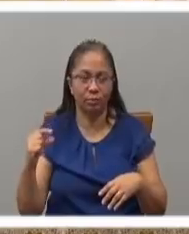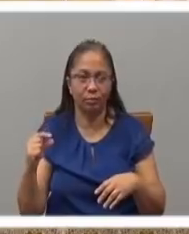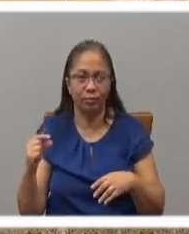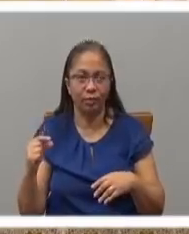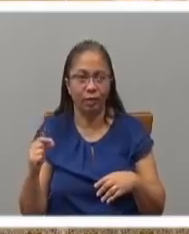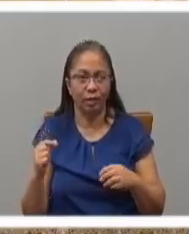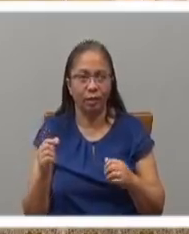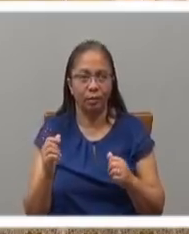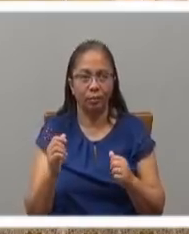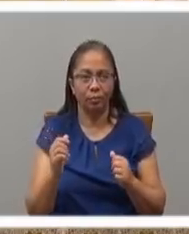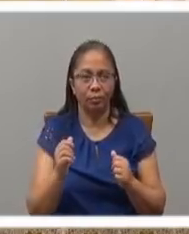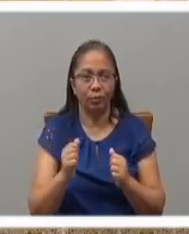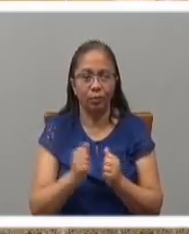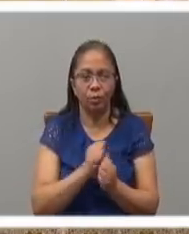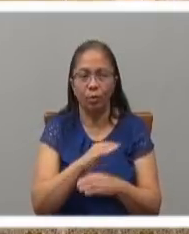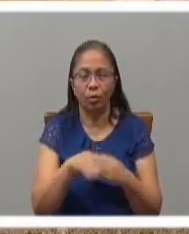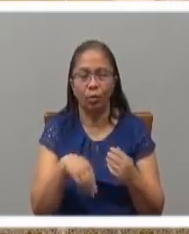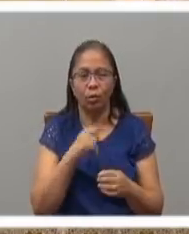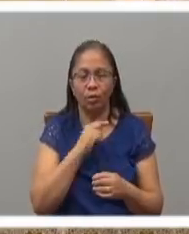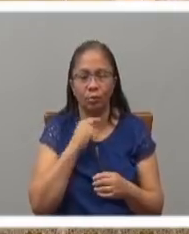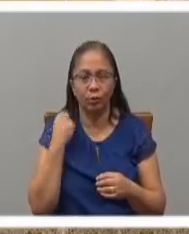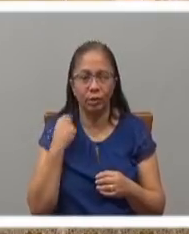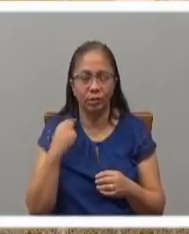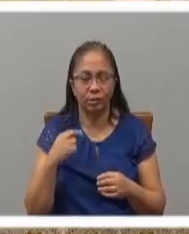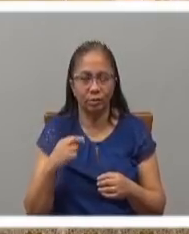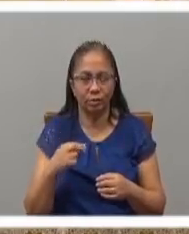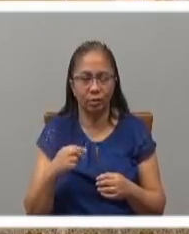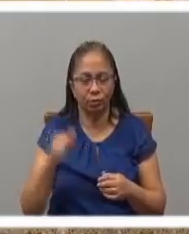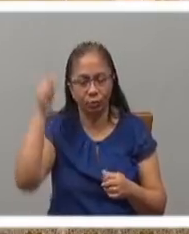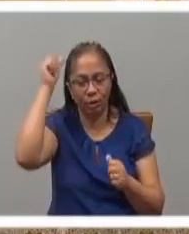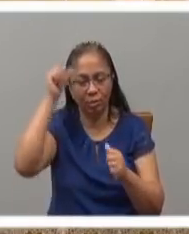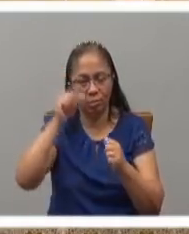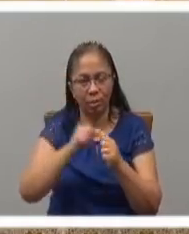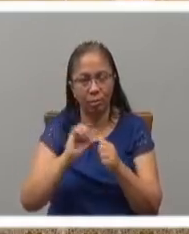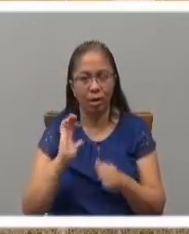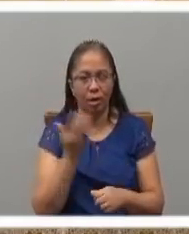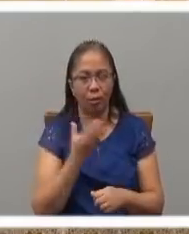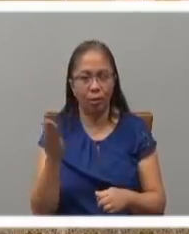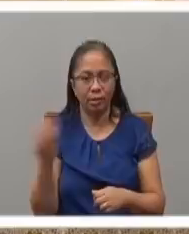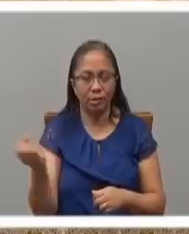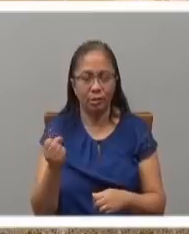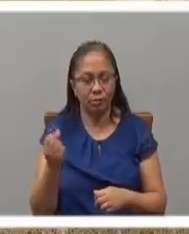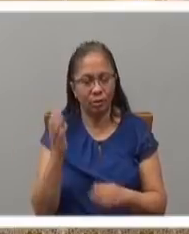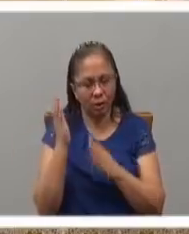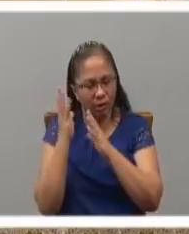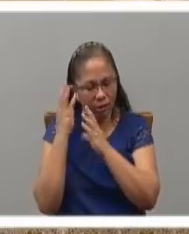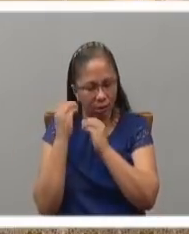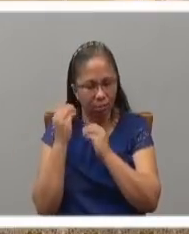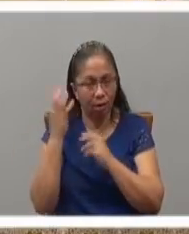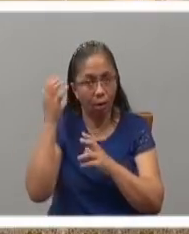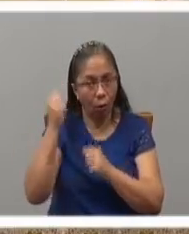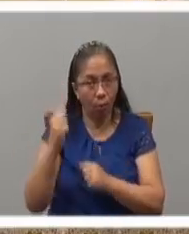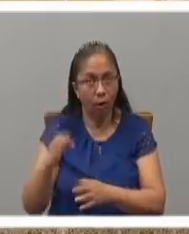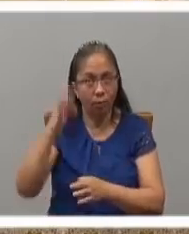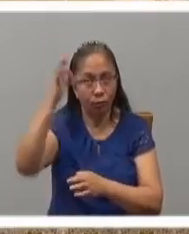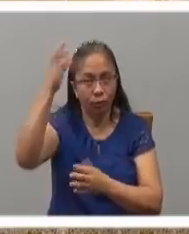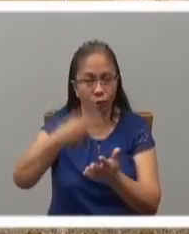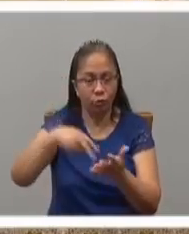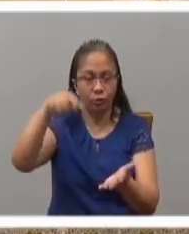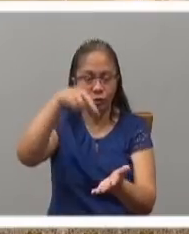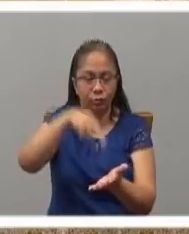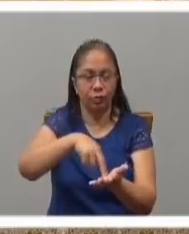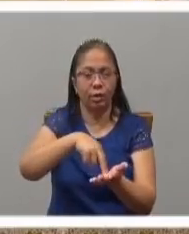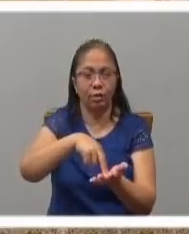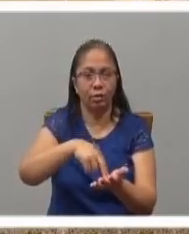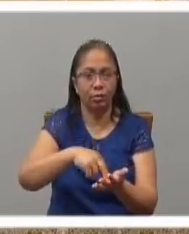Bishop, and all the clergy. Remember also our brothers and sisters who have fallen asleep in the hope of the